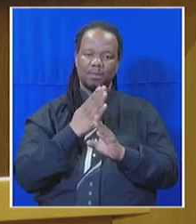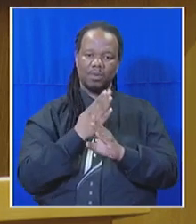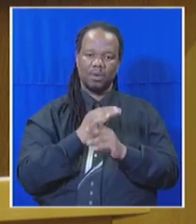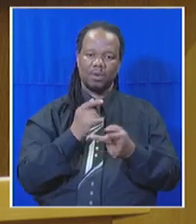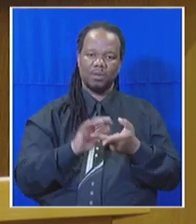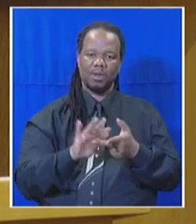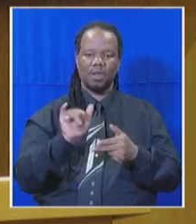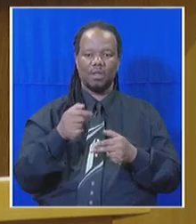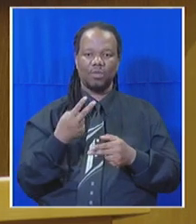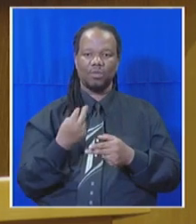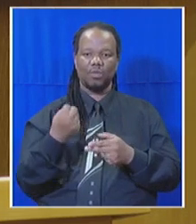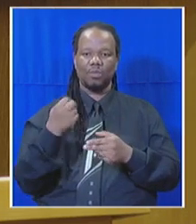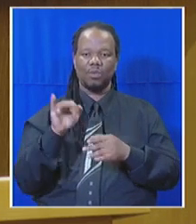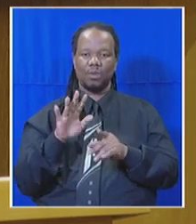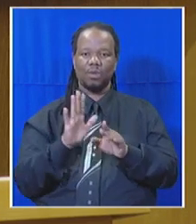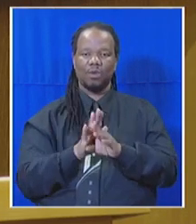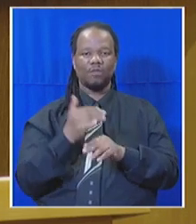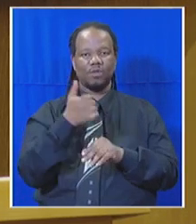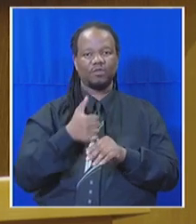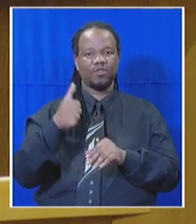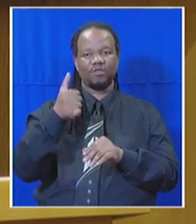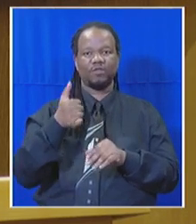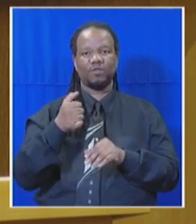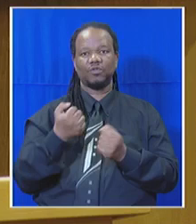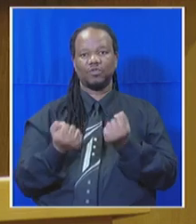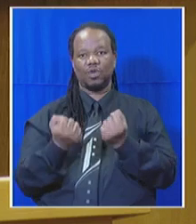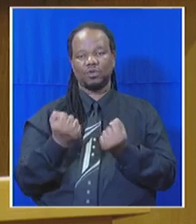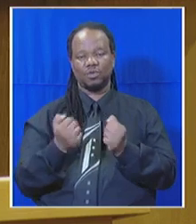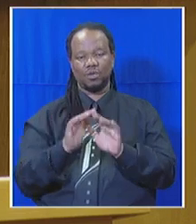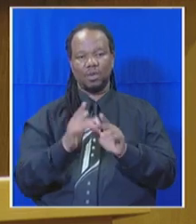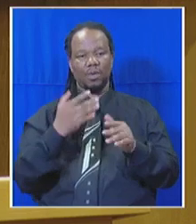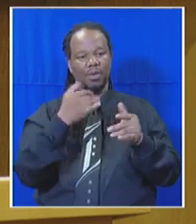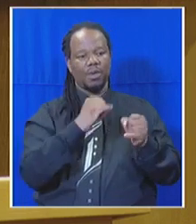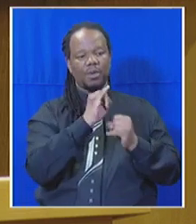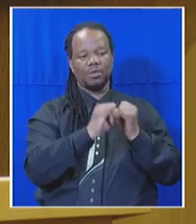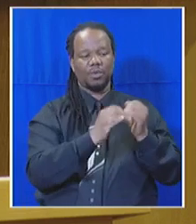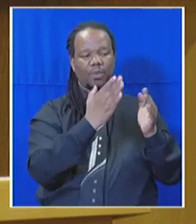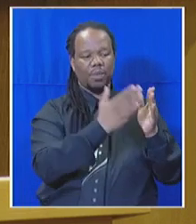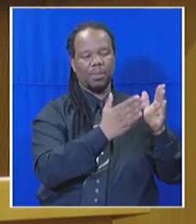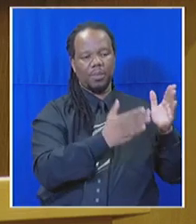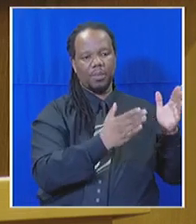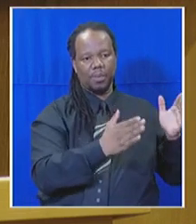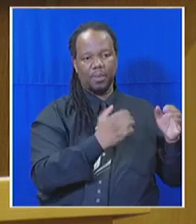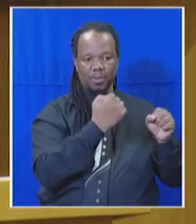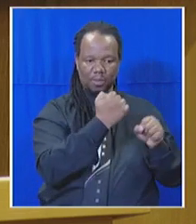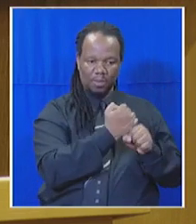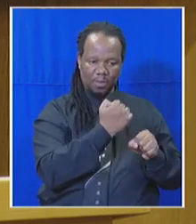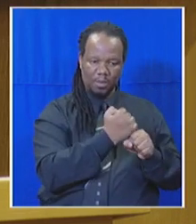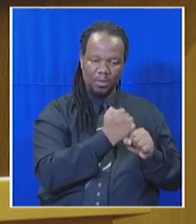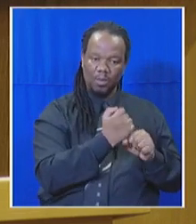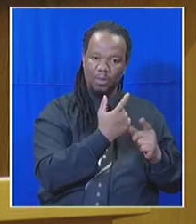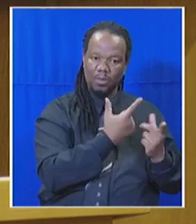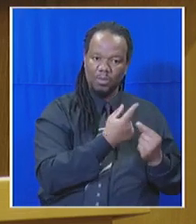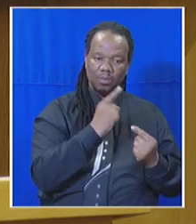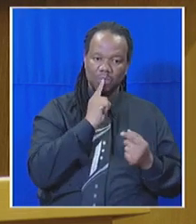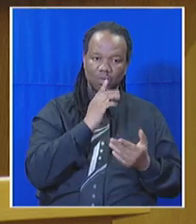newly independent Office of the Chief Justice. It's easy to see that all of these institutions perform vital functions in our democracy and all are vital for its